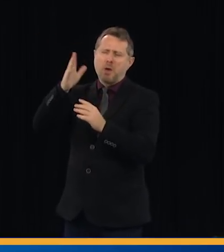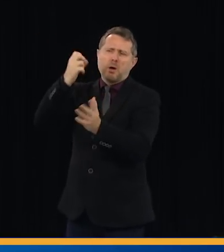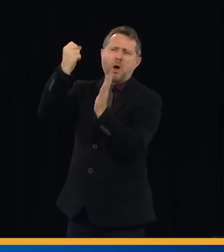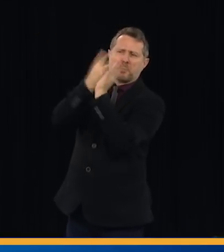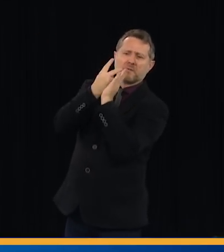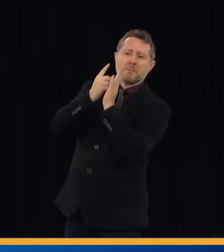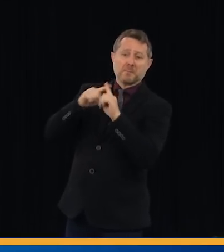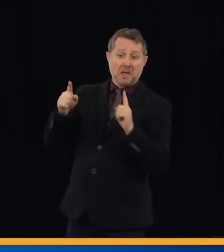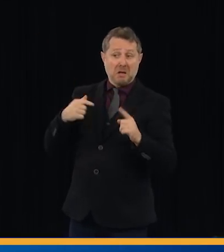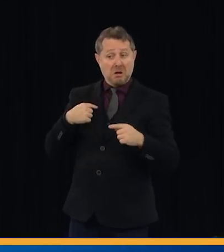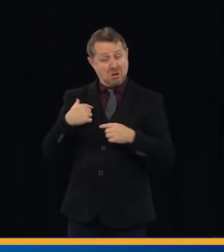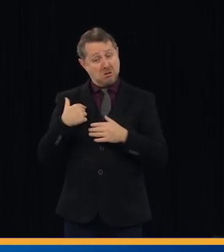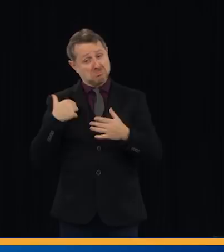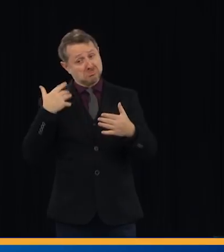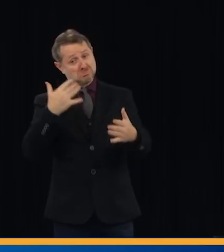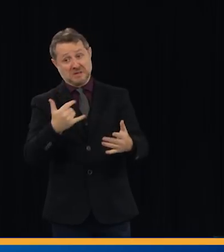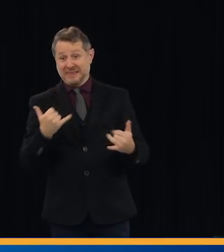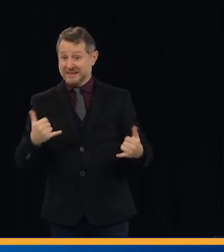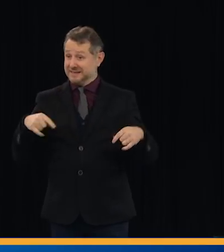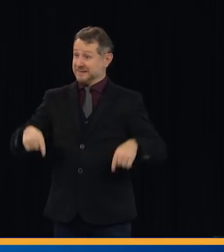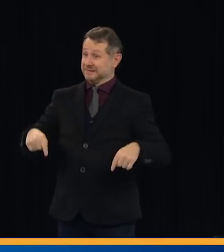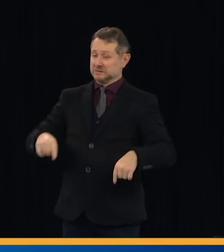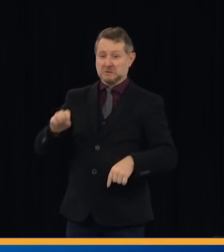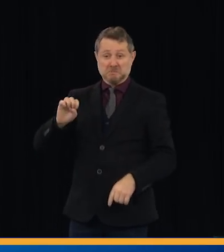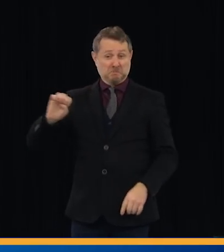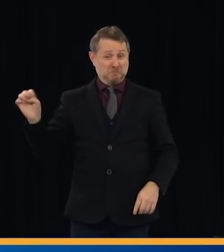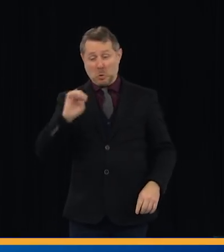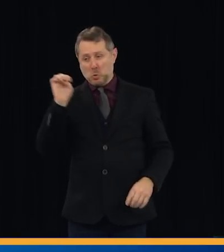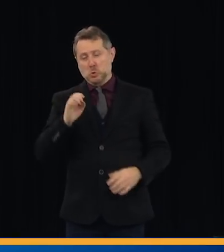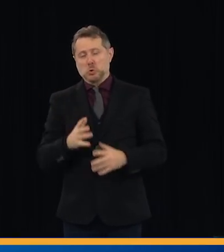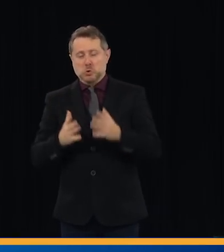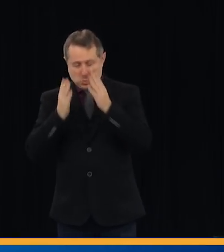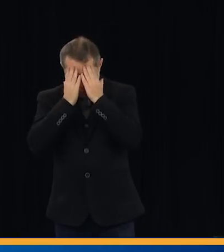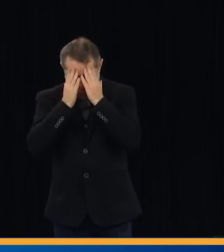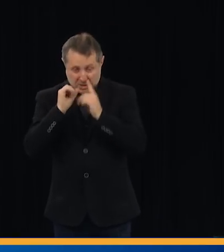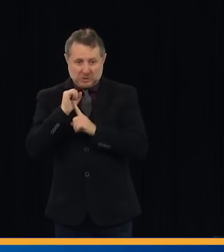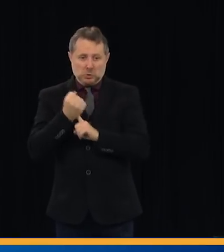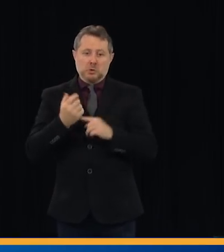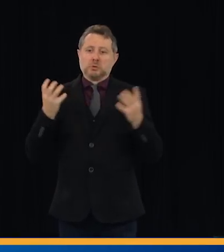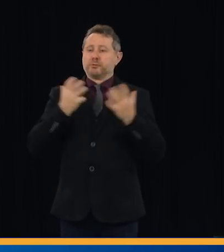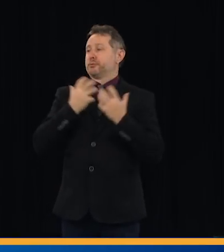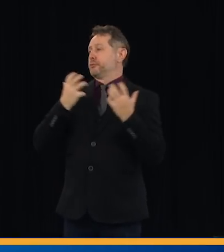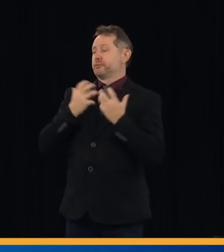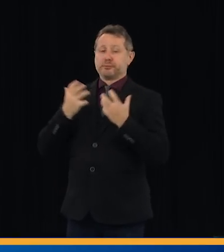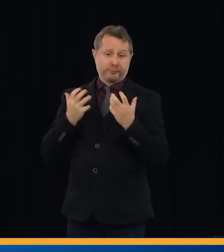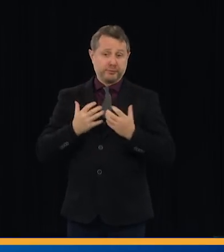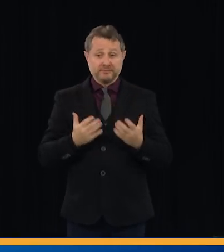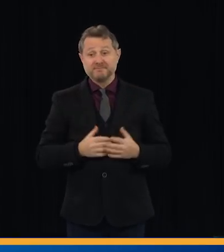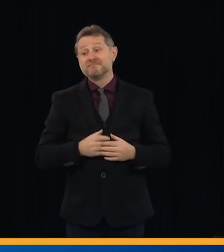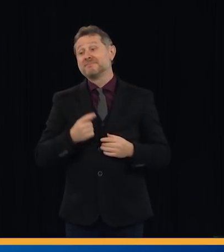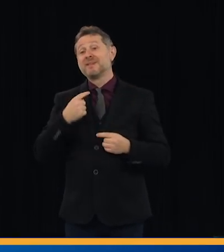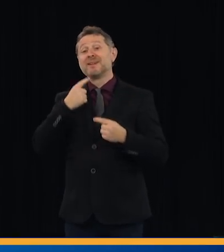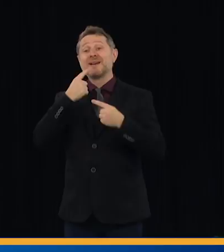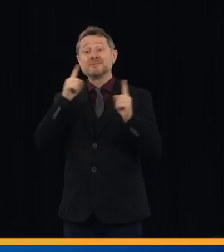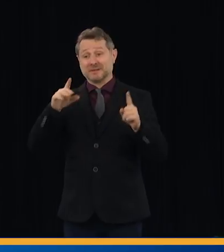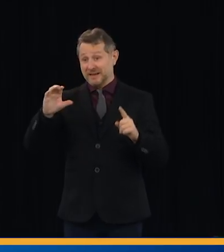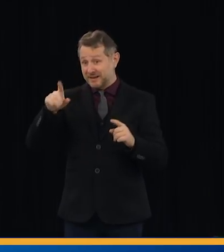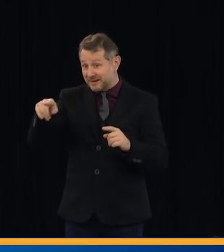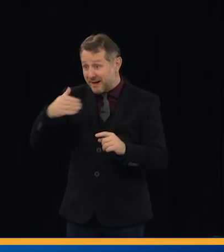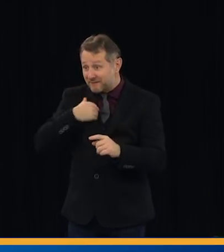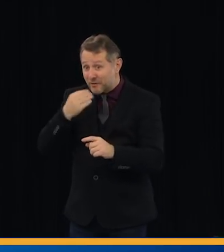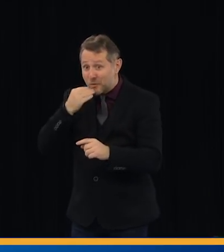normal circumstances. I would say to the market, if you have a test and a home test and a state wants to